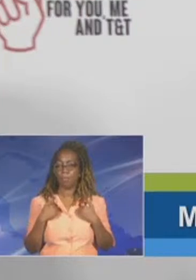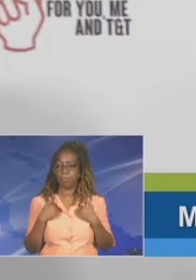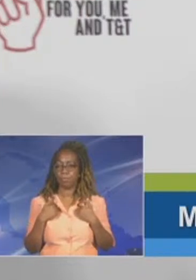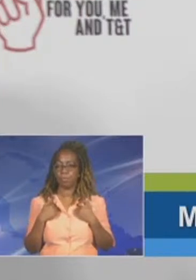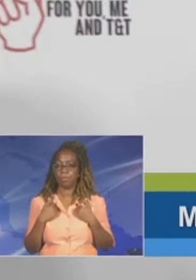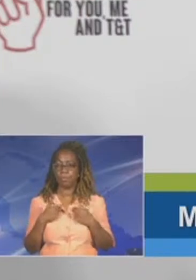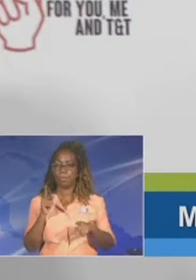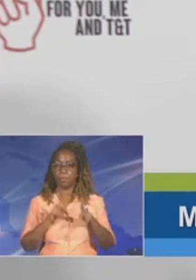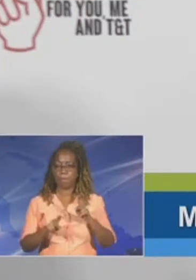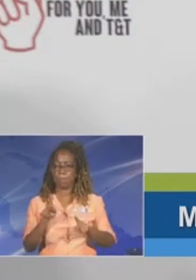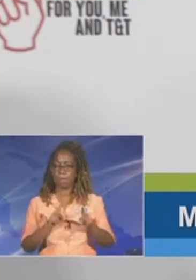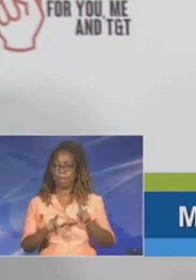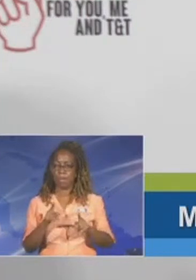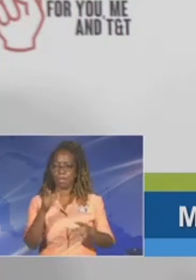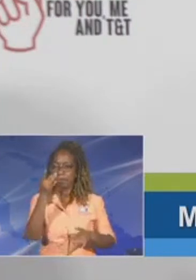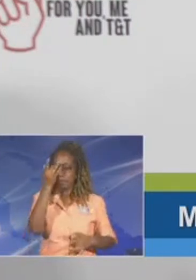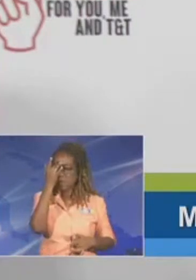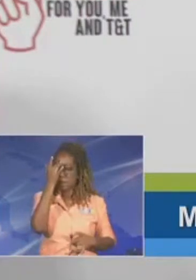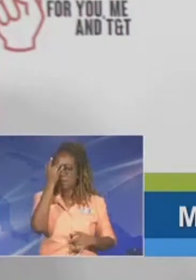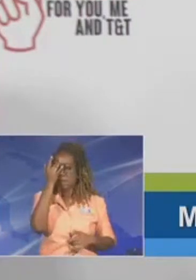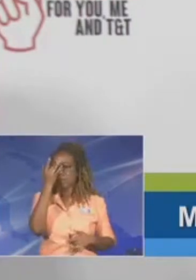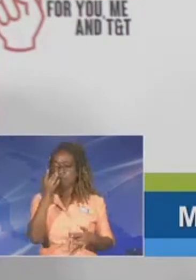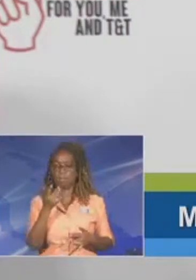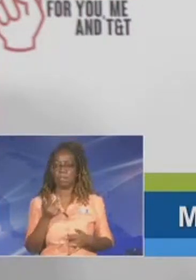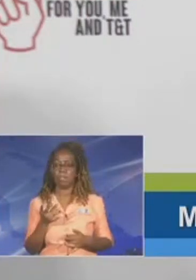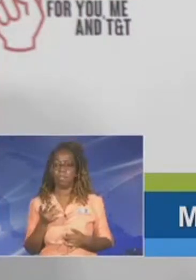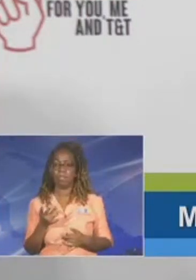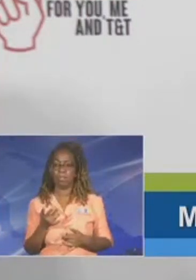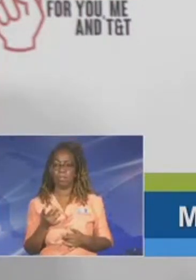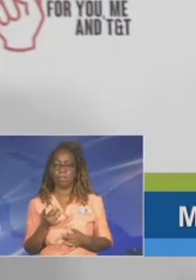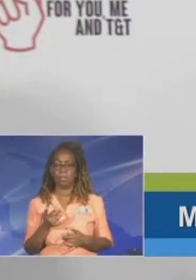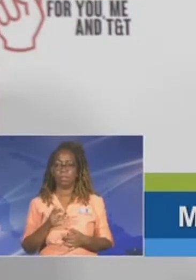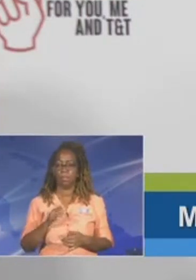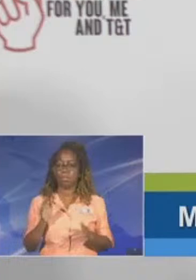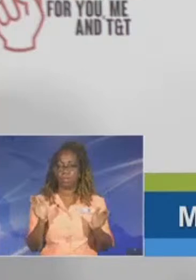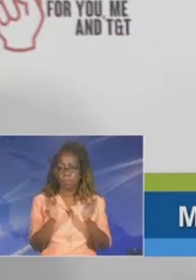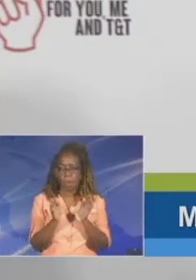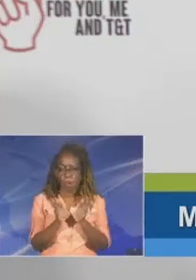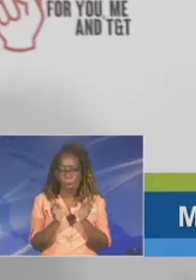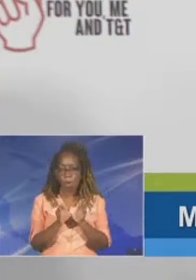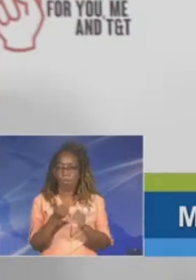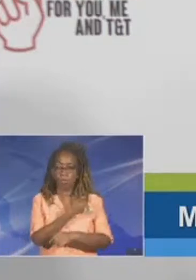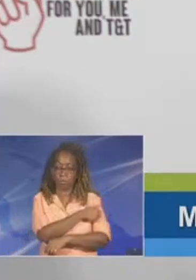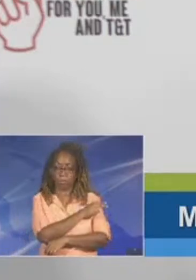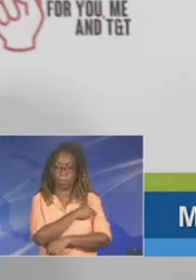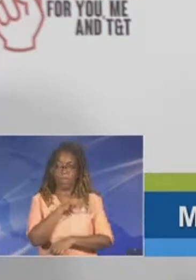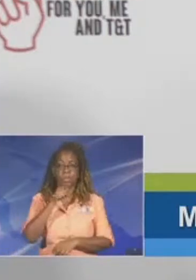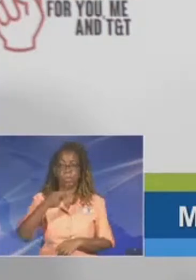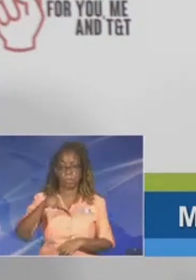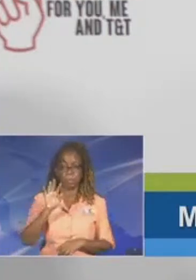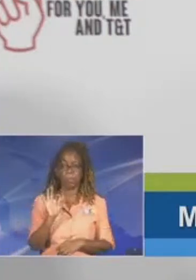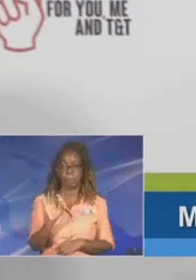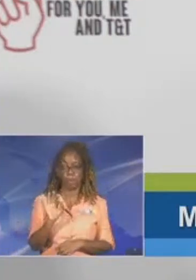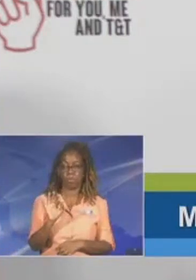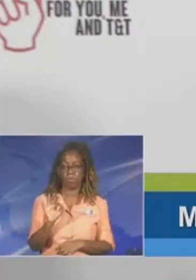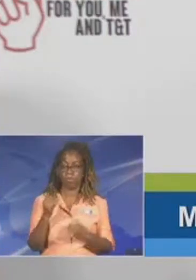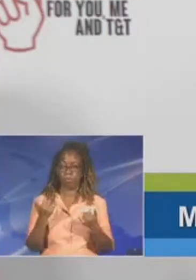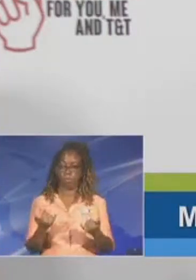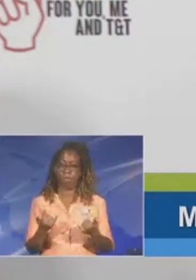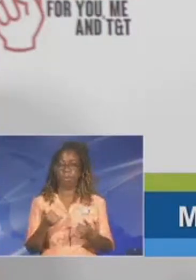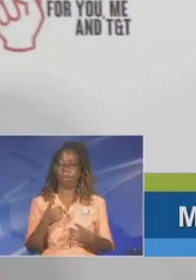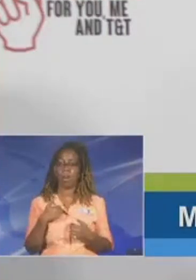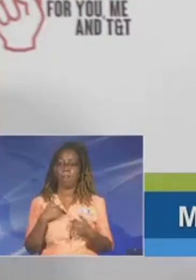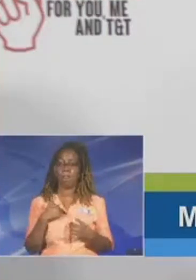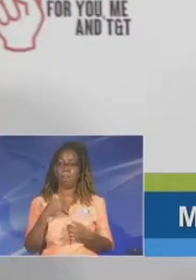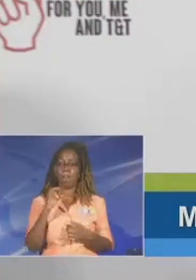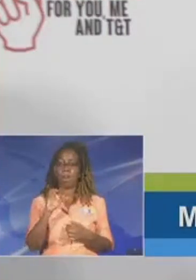ill patients. So patients in the area hospital Point Fortin are now being treated with oxygen